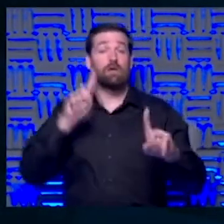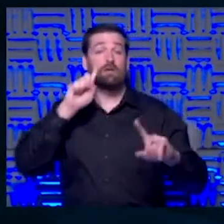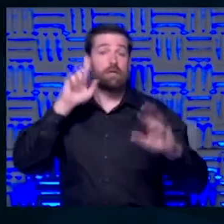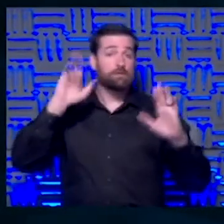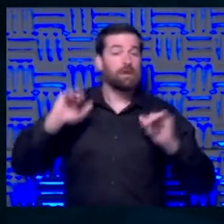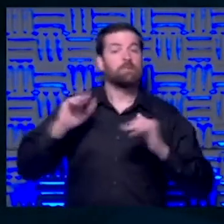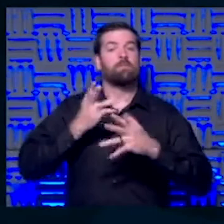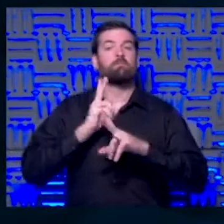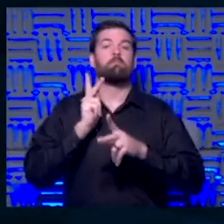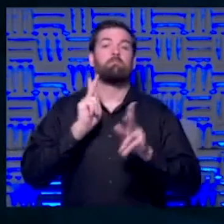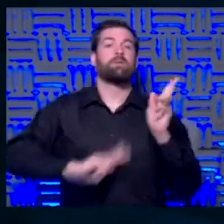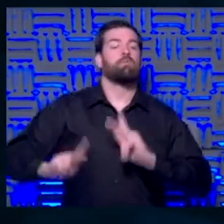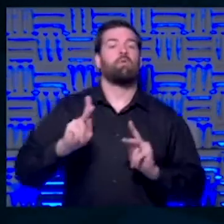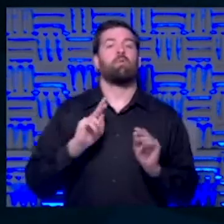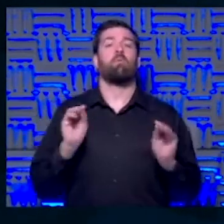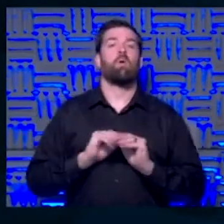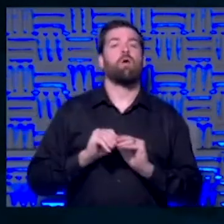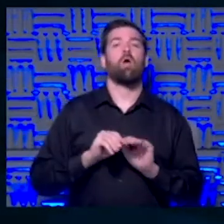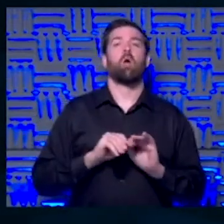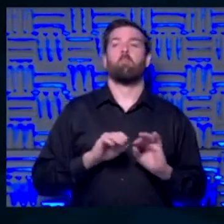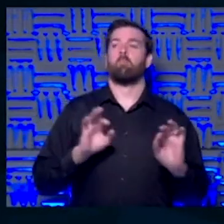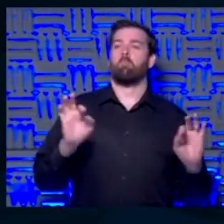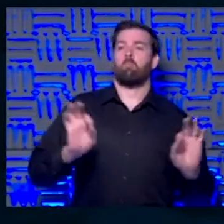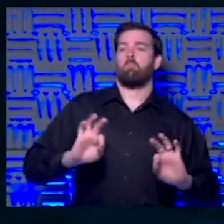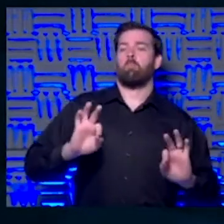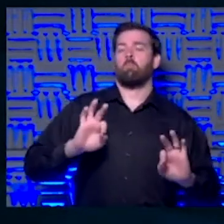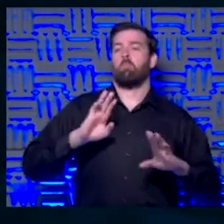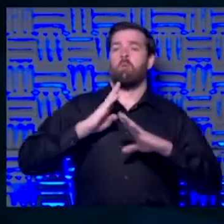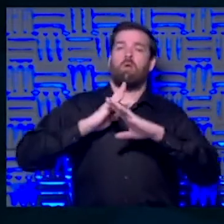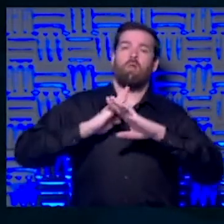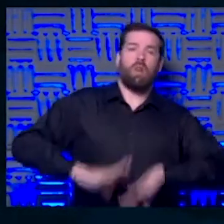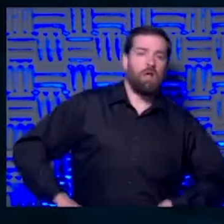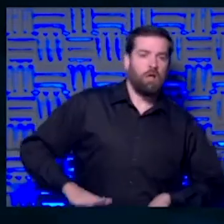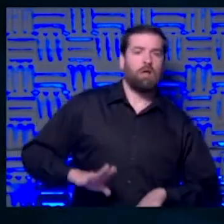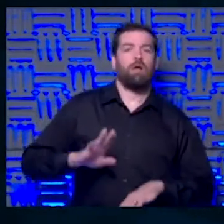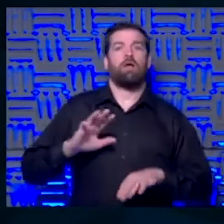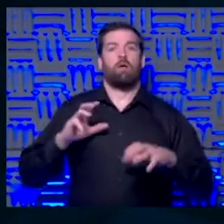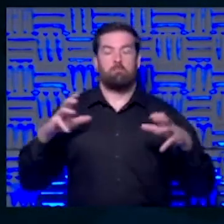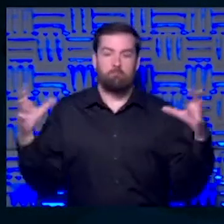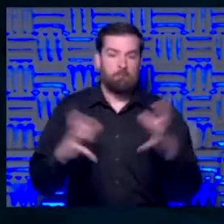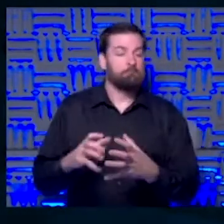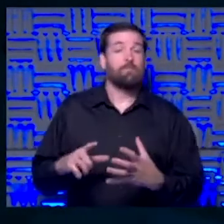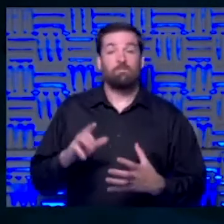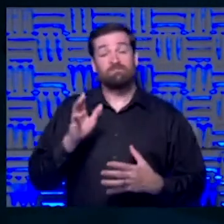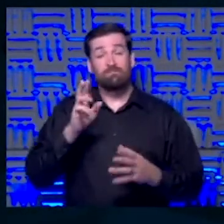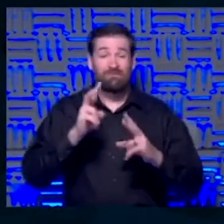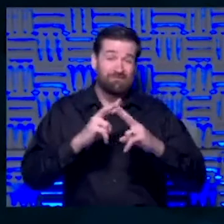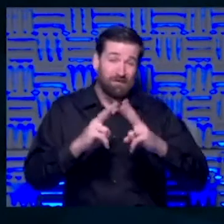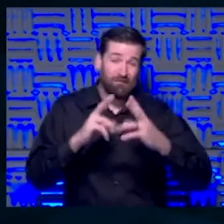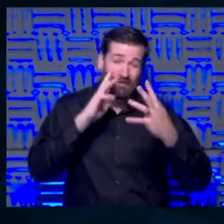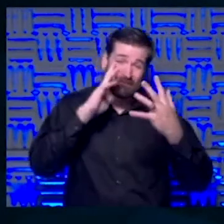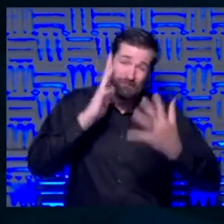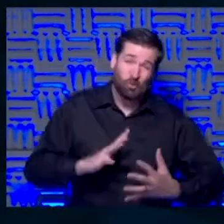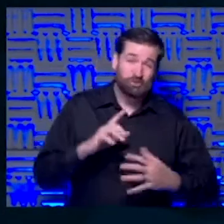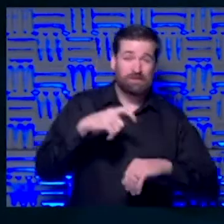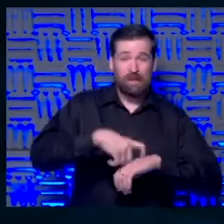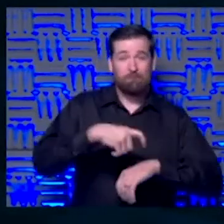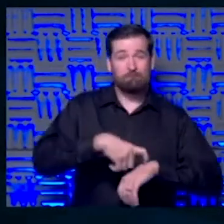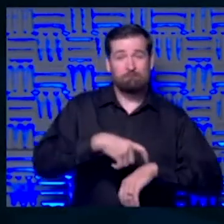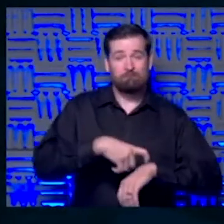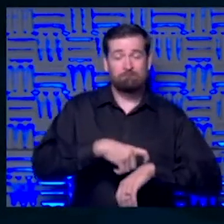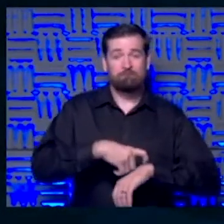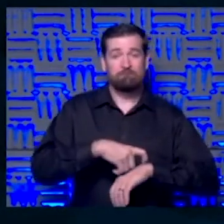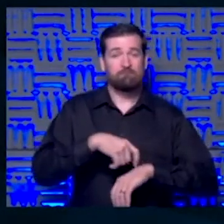guard again and we'll see an uptick. And that would be very unfortunate timing if it puts